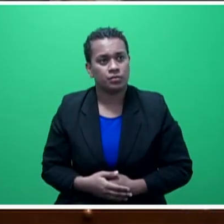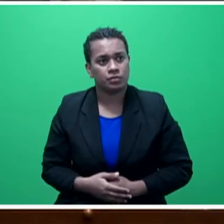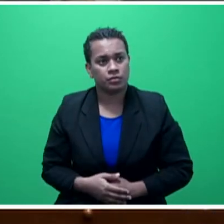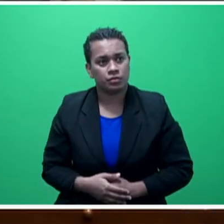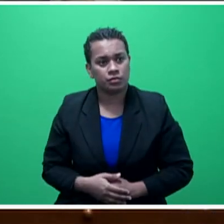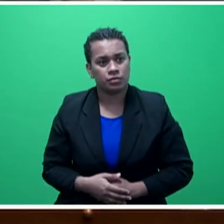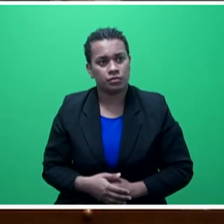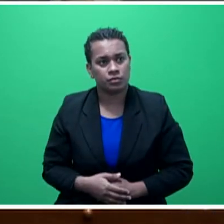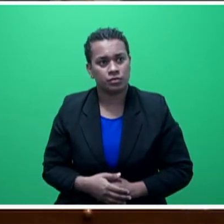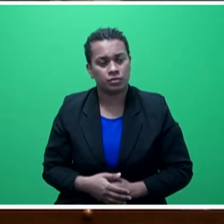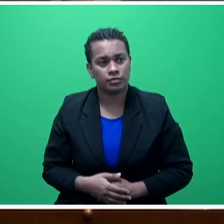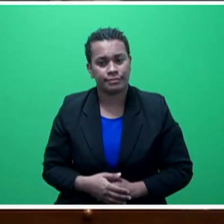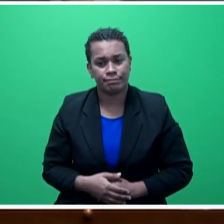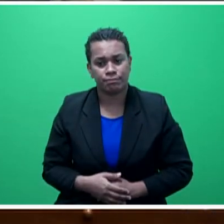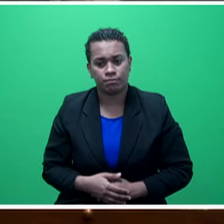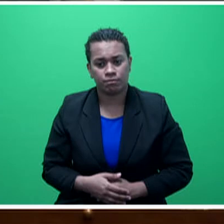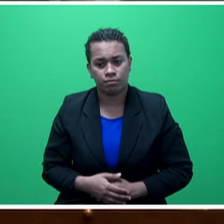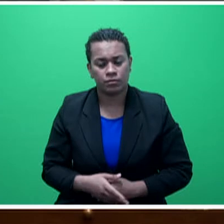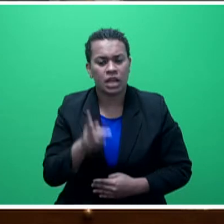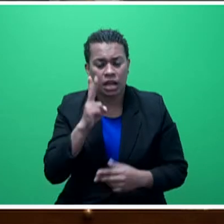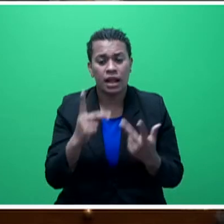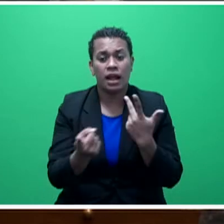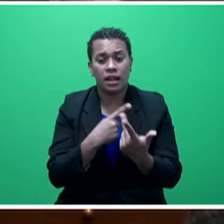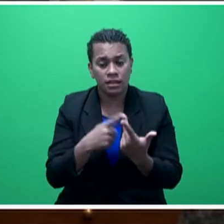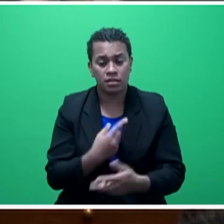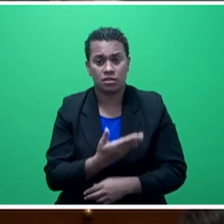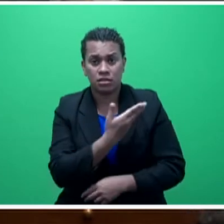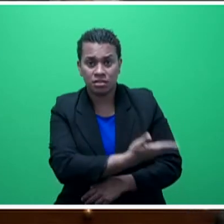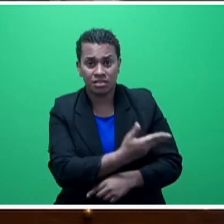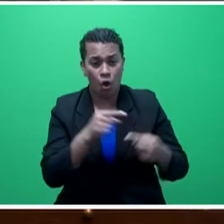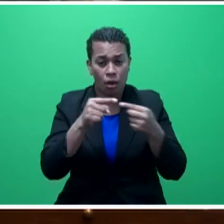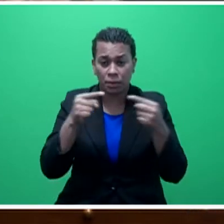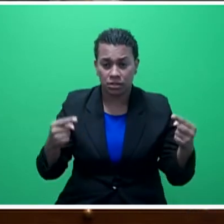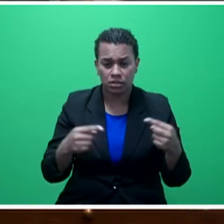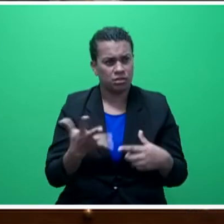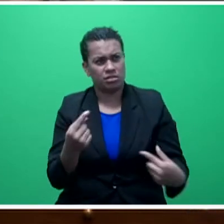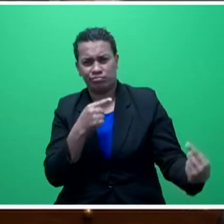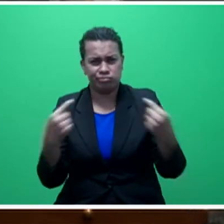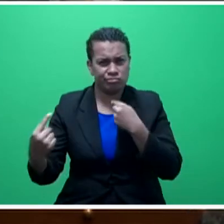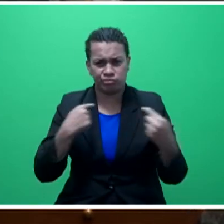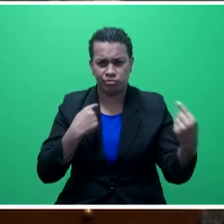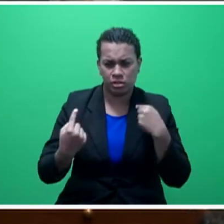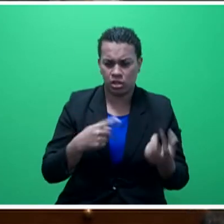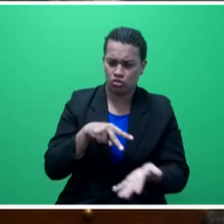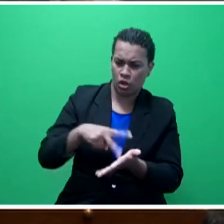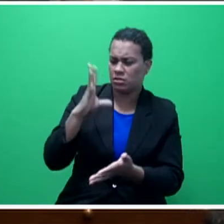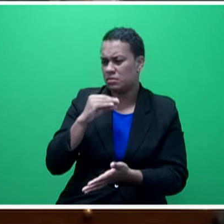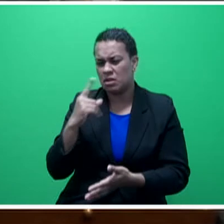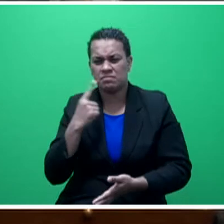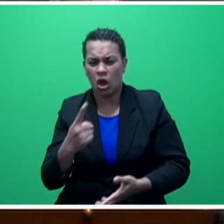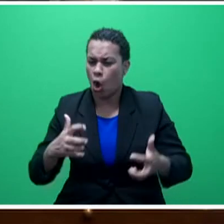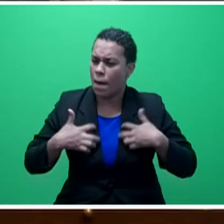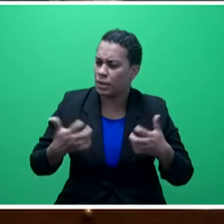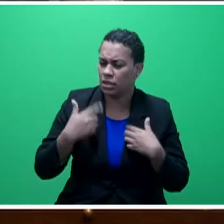before another opposition member stands up and says and talks about the closing down of the embassies, I must remind